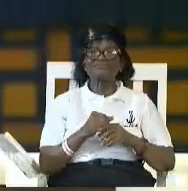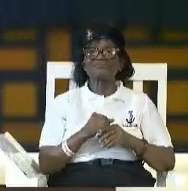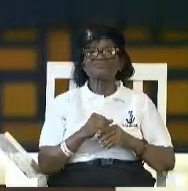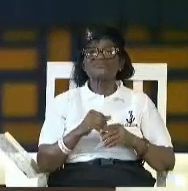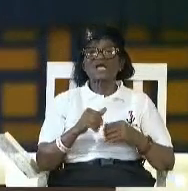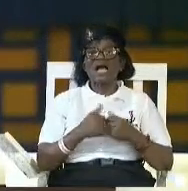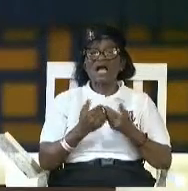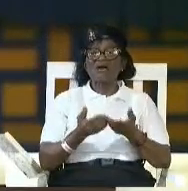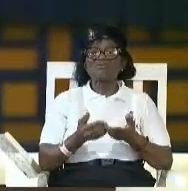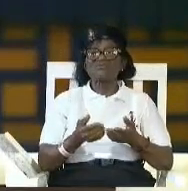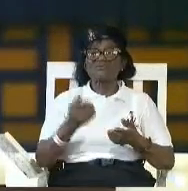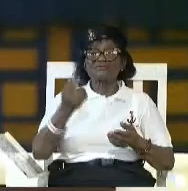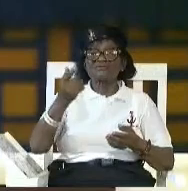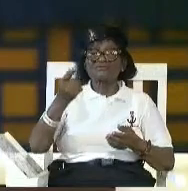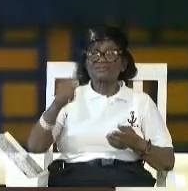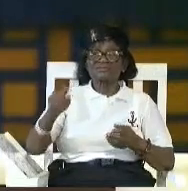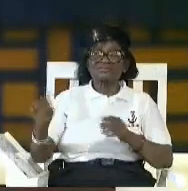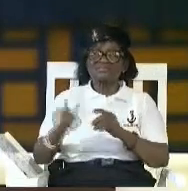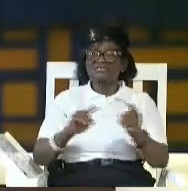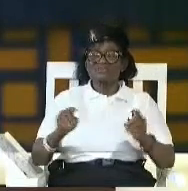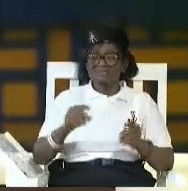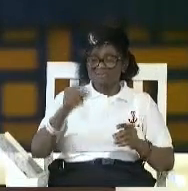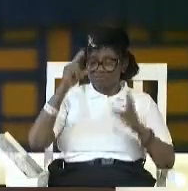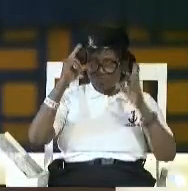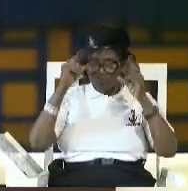how did Moses know